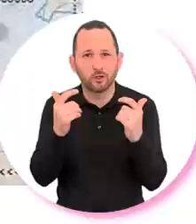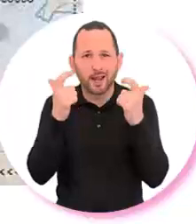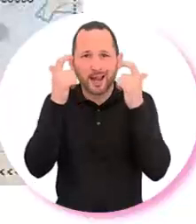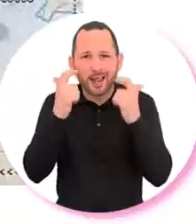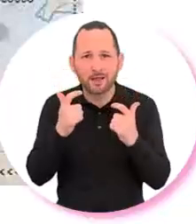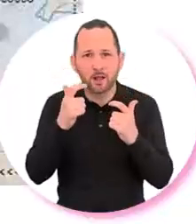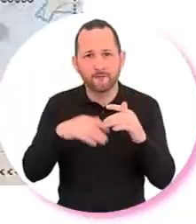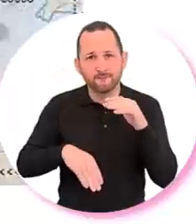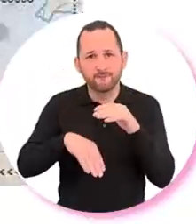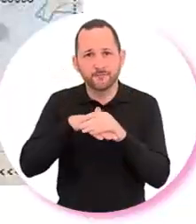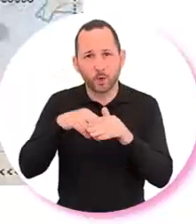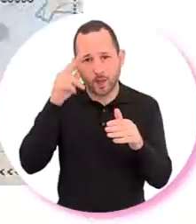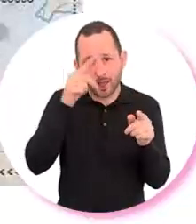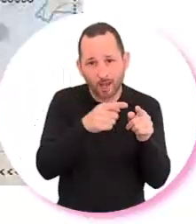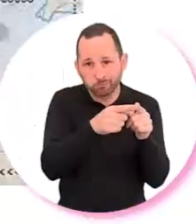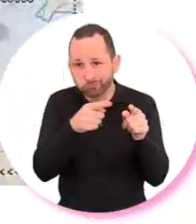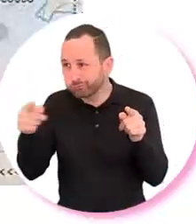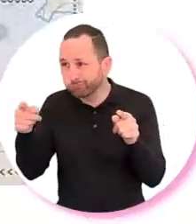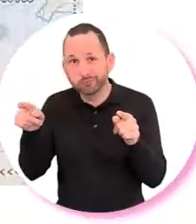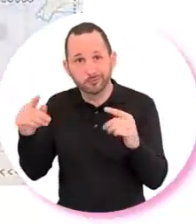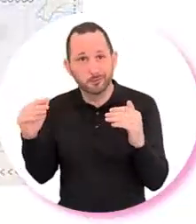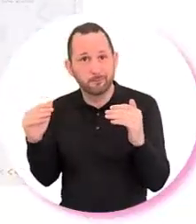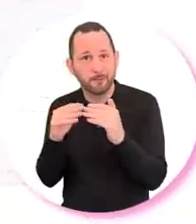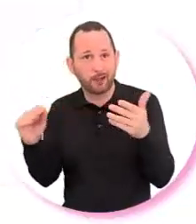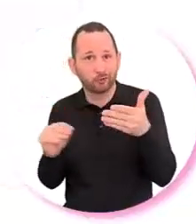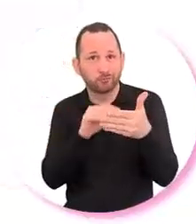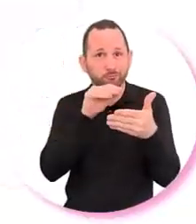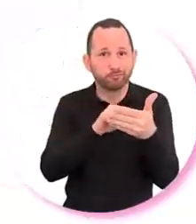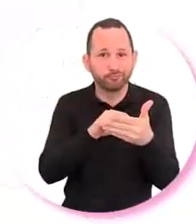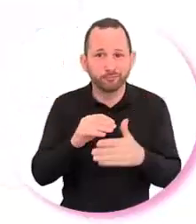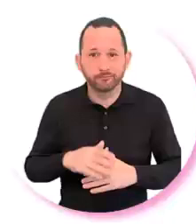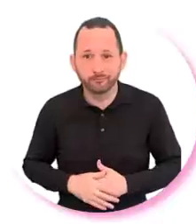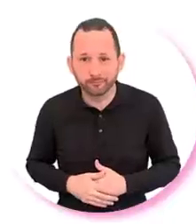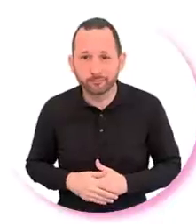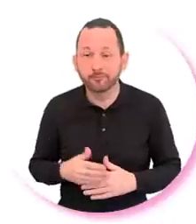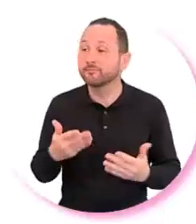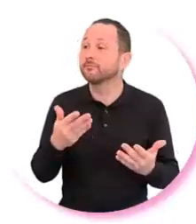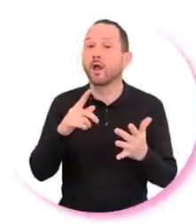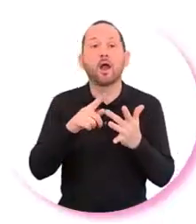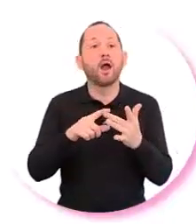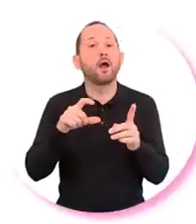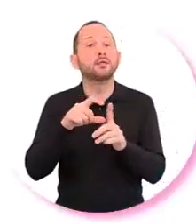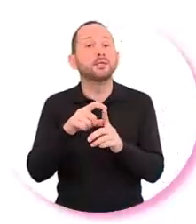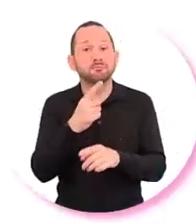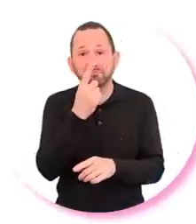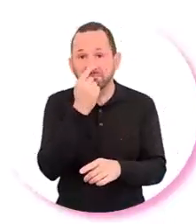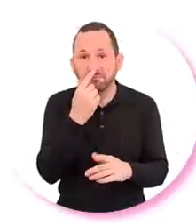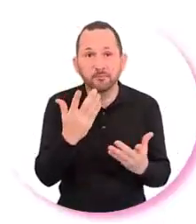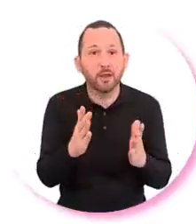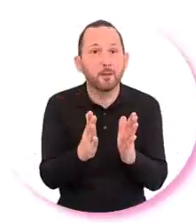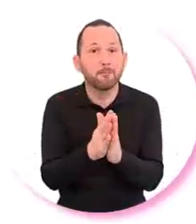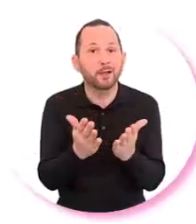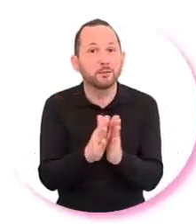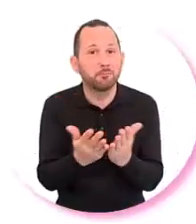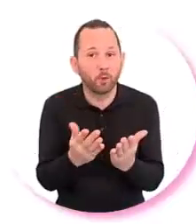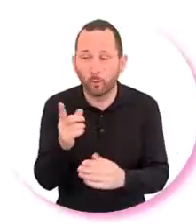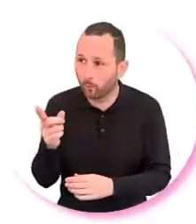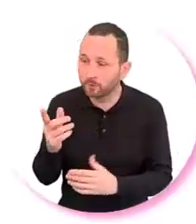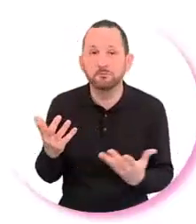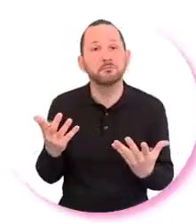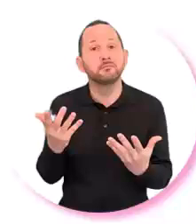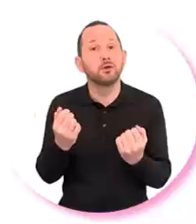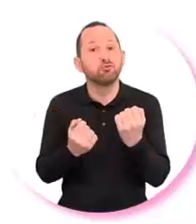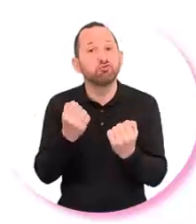birth, exactly as they appear on your identity document. Valid identity documents include a passport, a UK